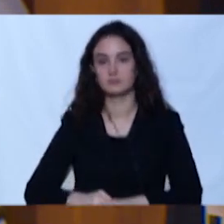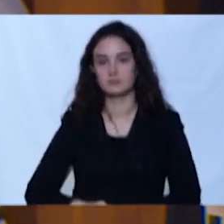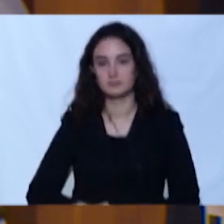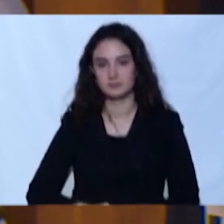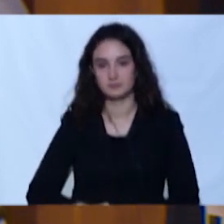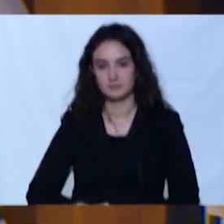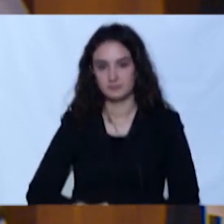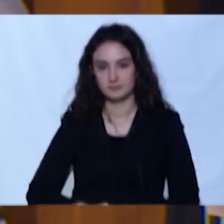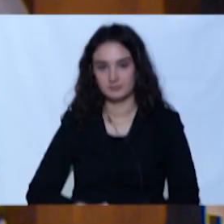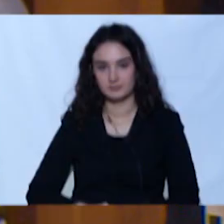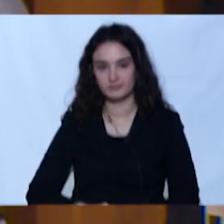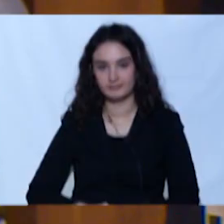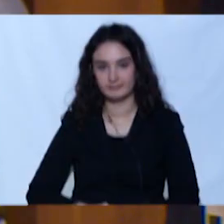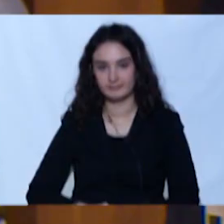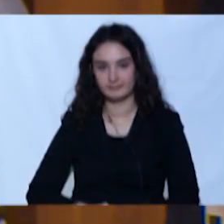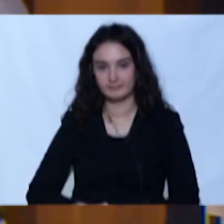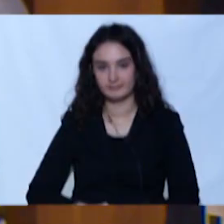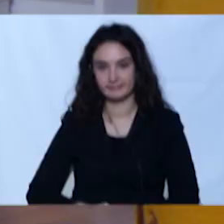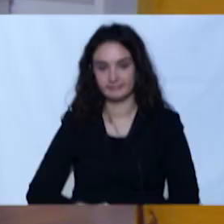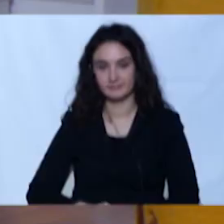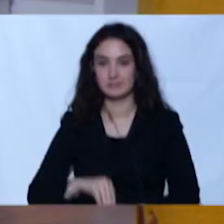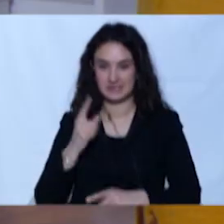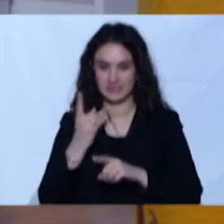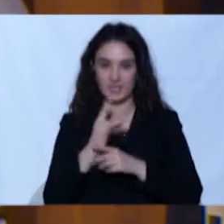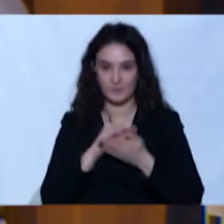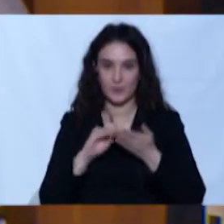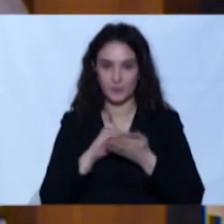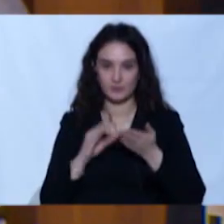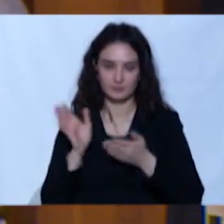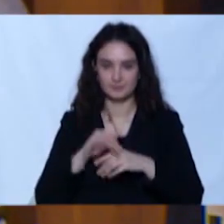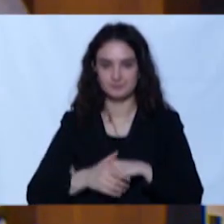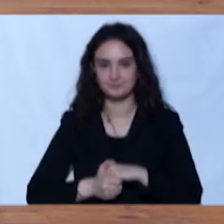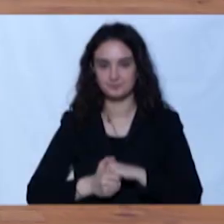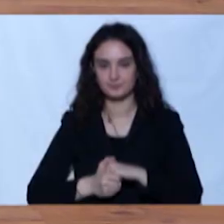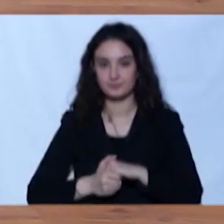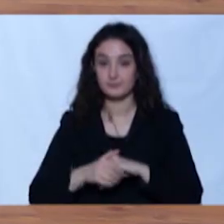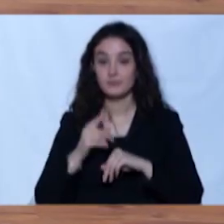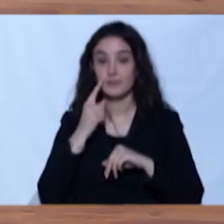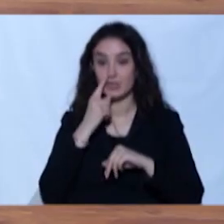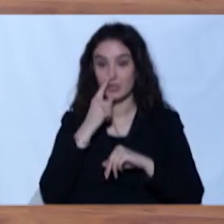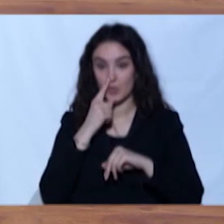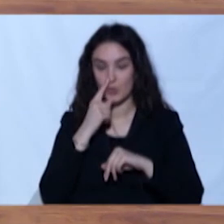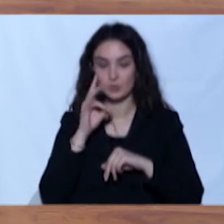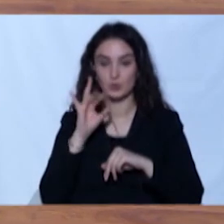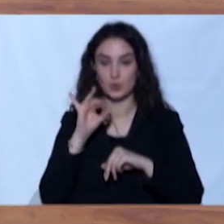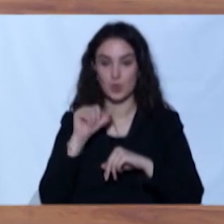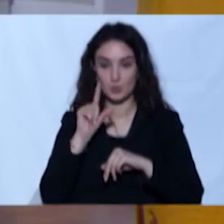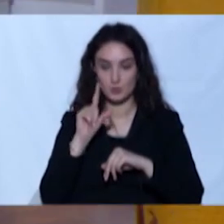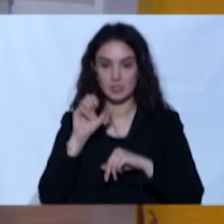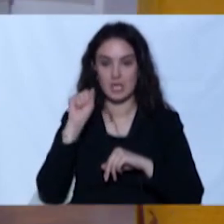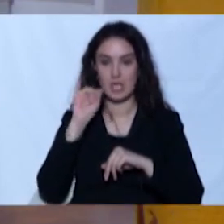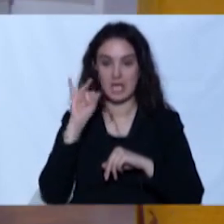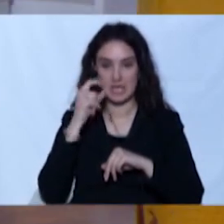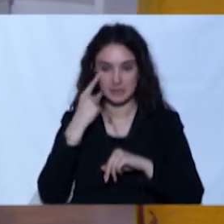mouth, ears, head. Can we do one more? Okay. Nose, eyes, nose,